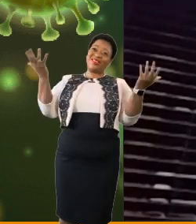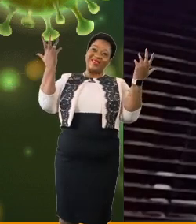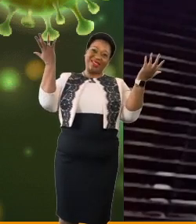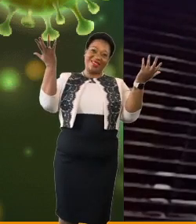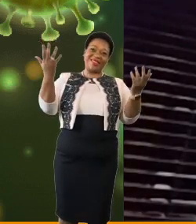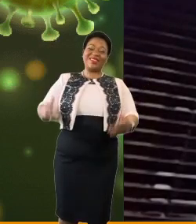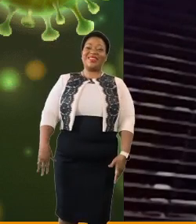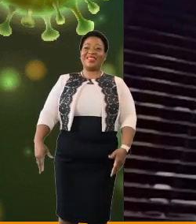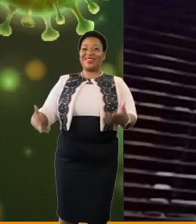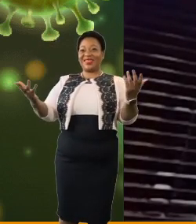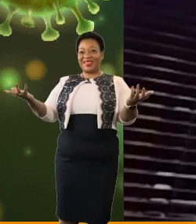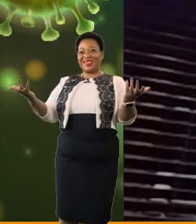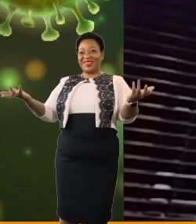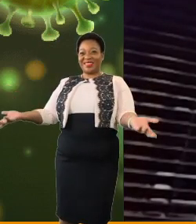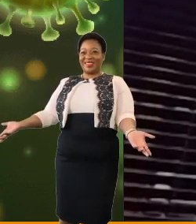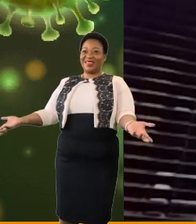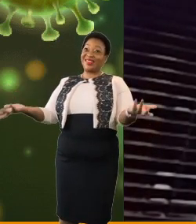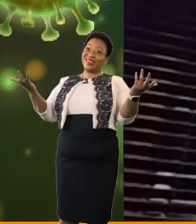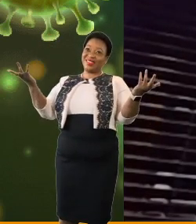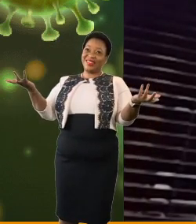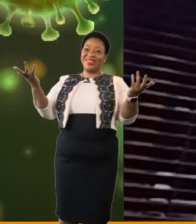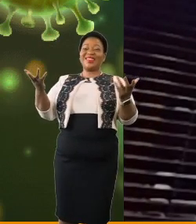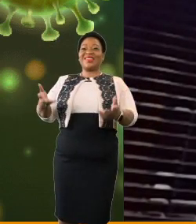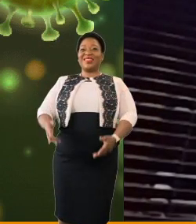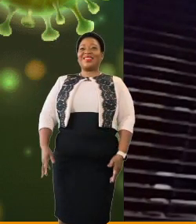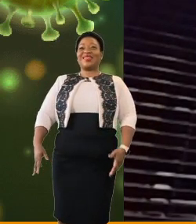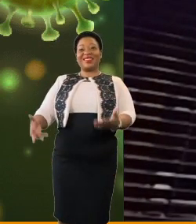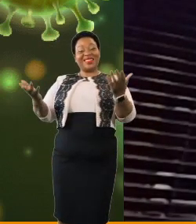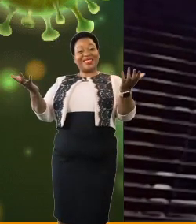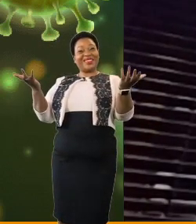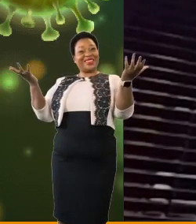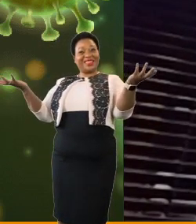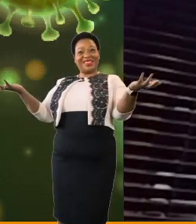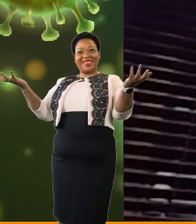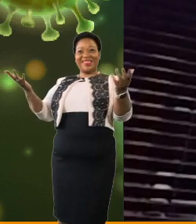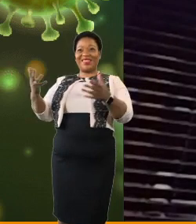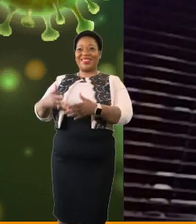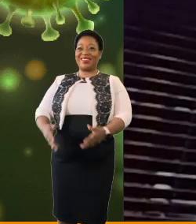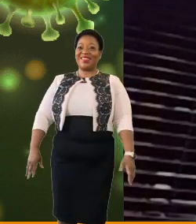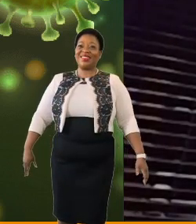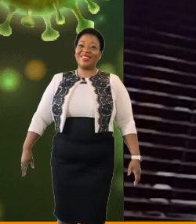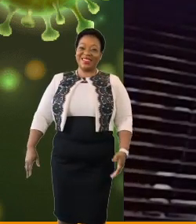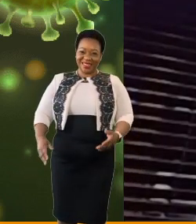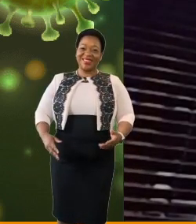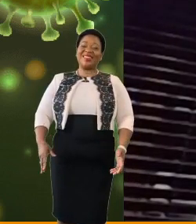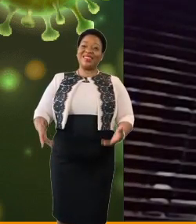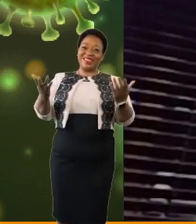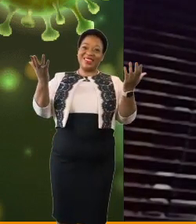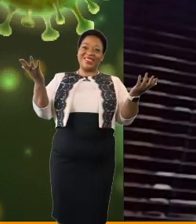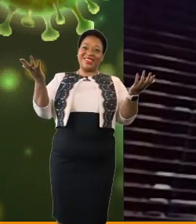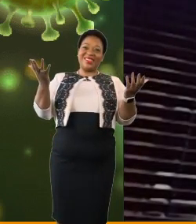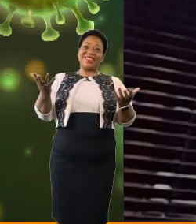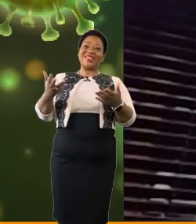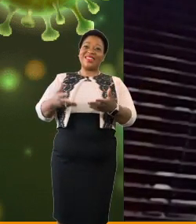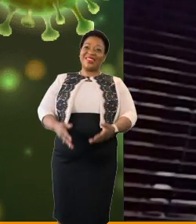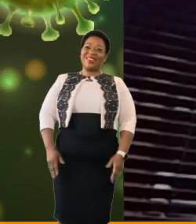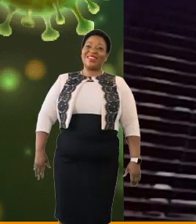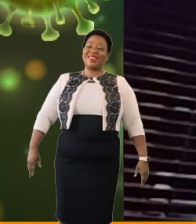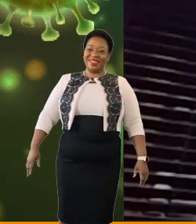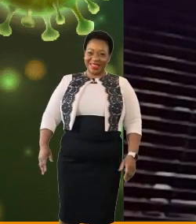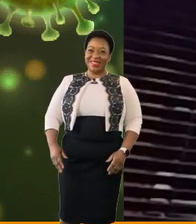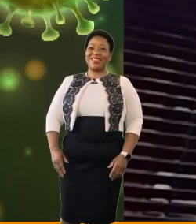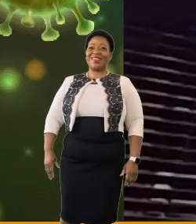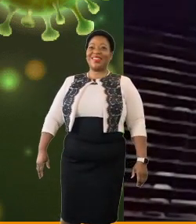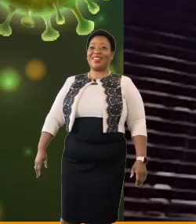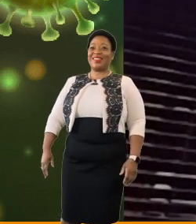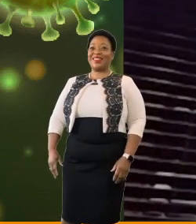are to open our businesses, let's say on Monday, how to ensure that those doors of our businesses open